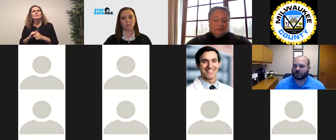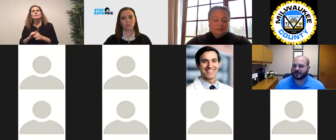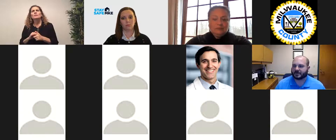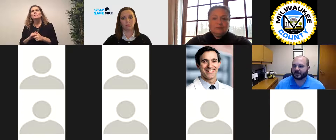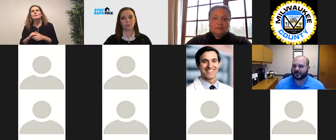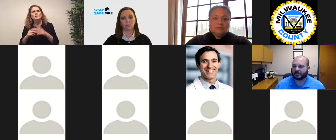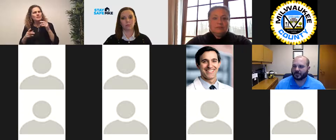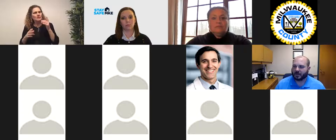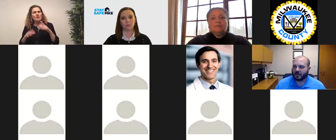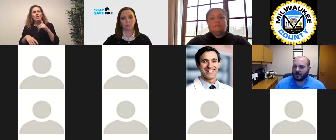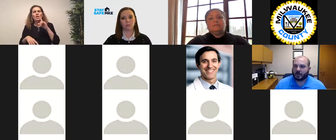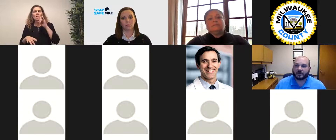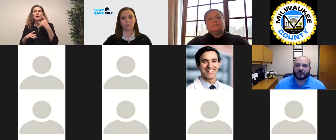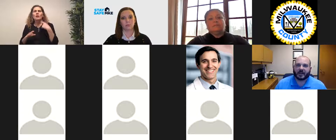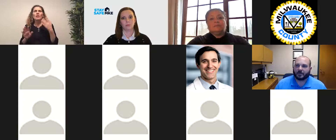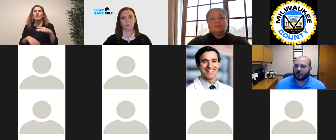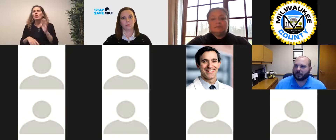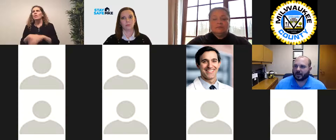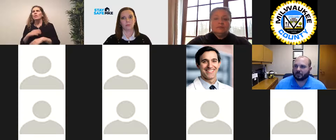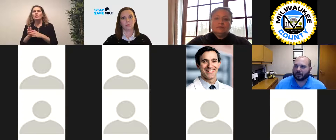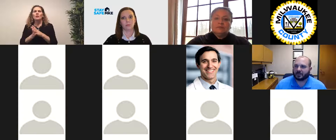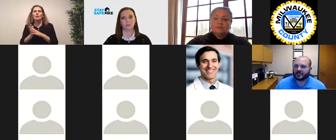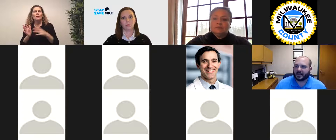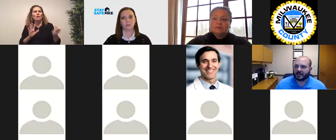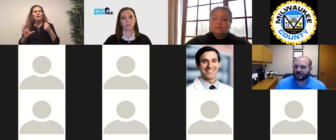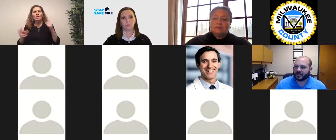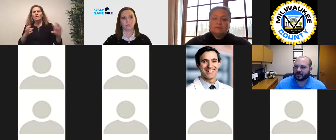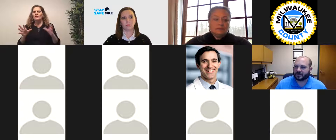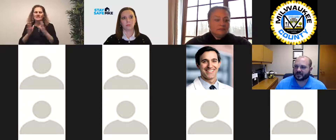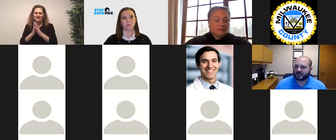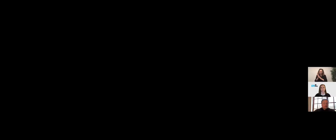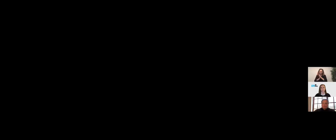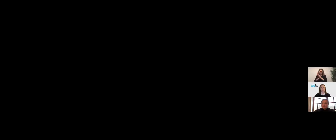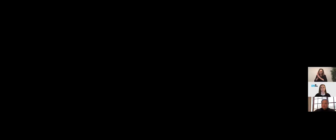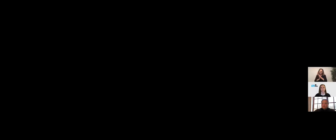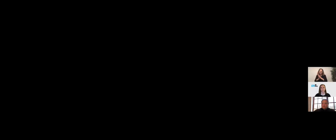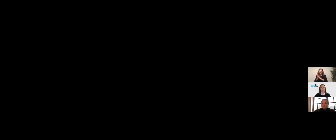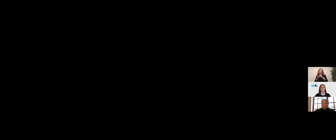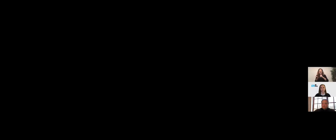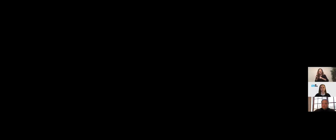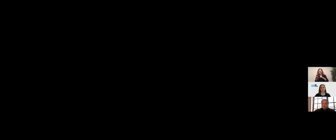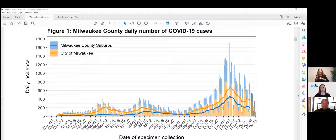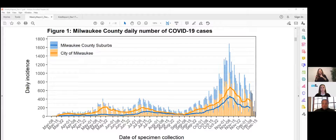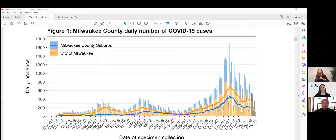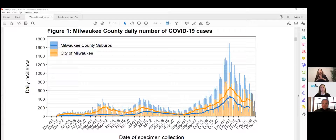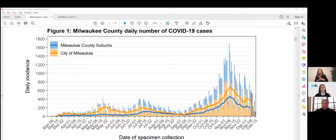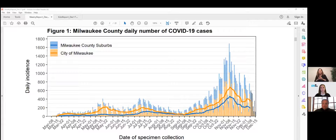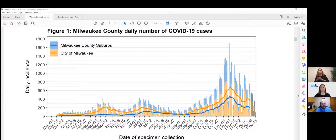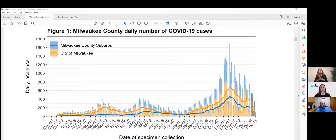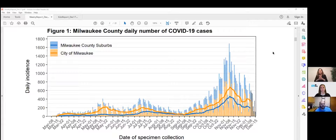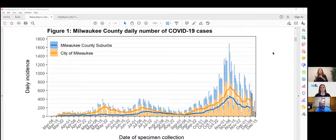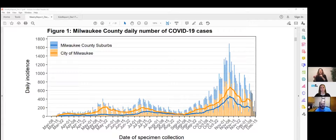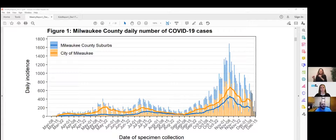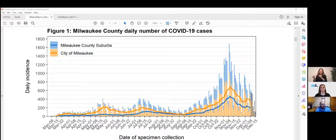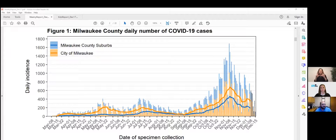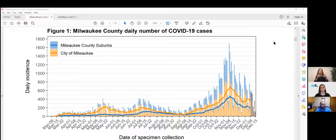transmission rates. So with that, I'm going to go ahead and pull up the data and just give you a sense of what is going on looking at our